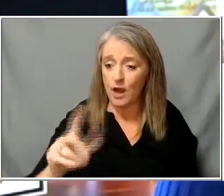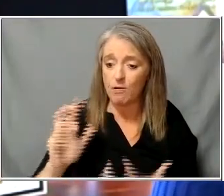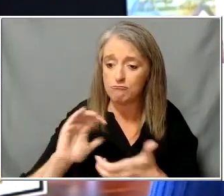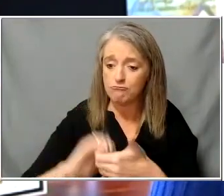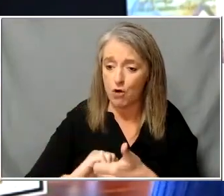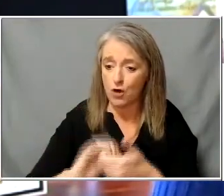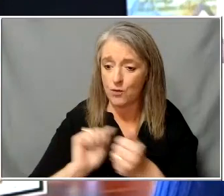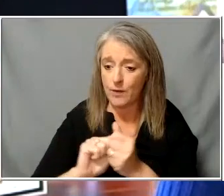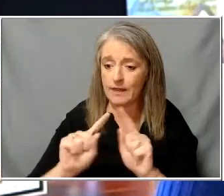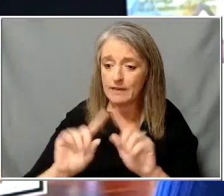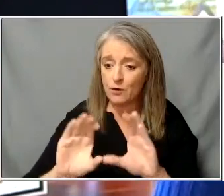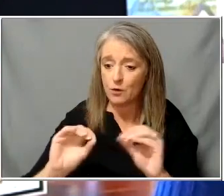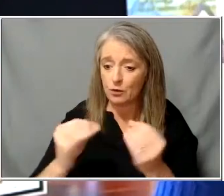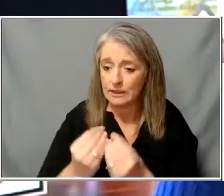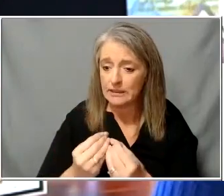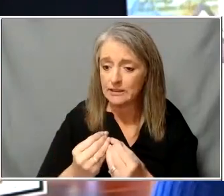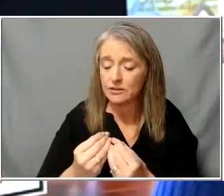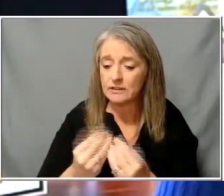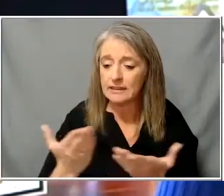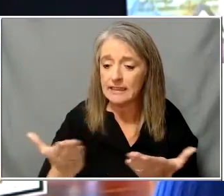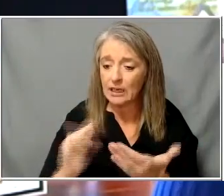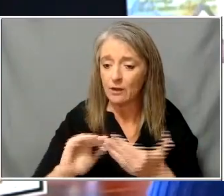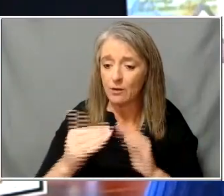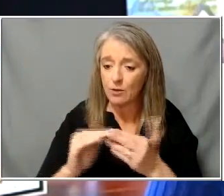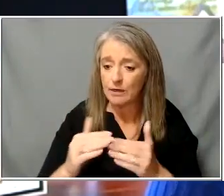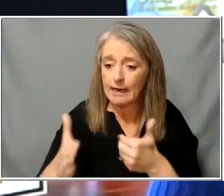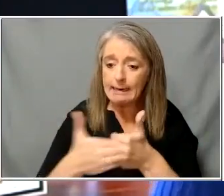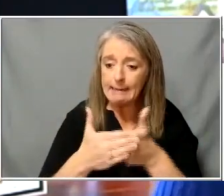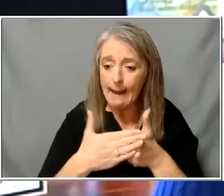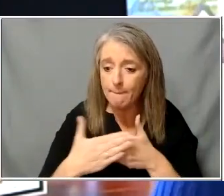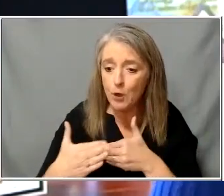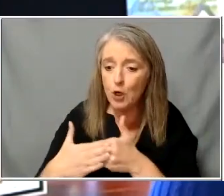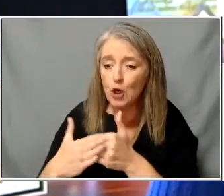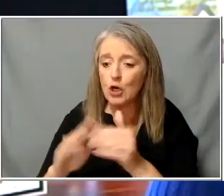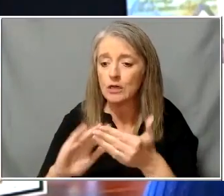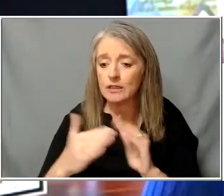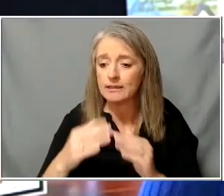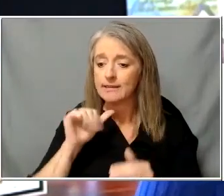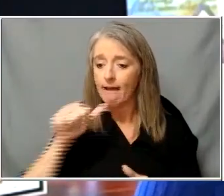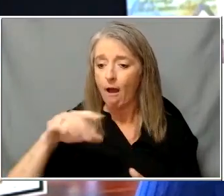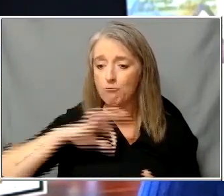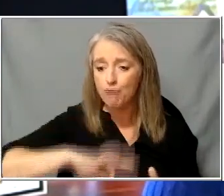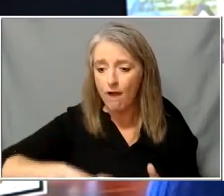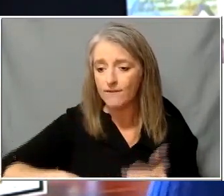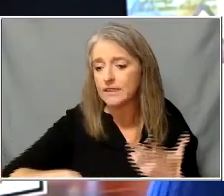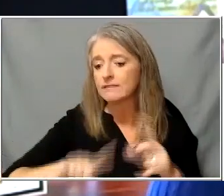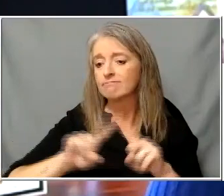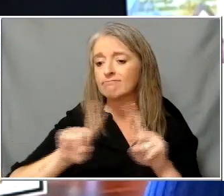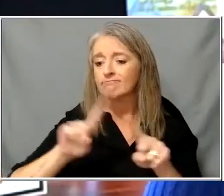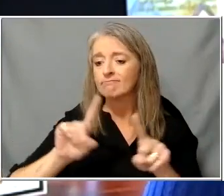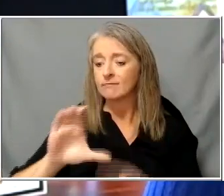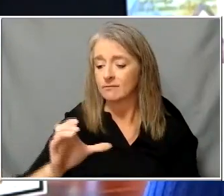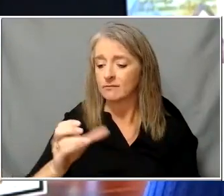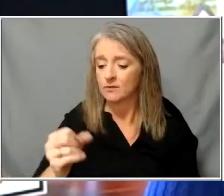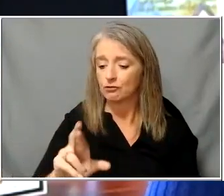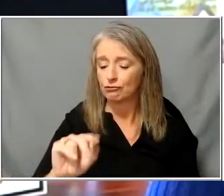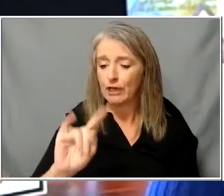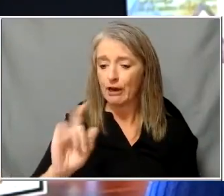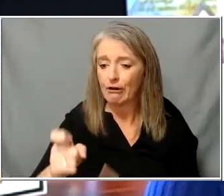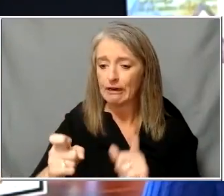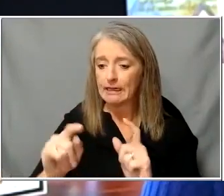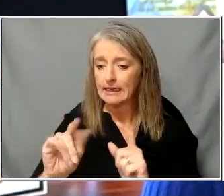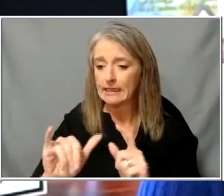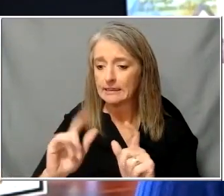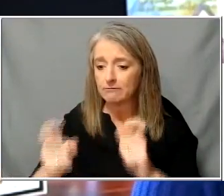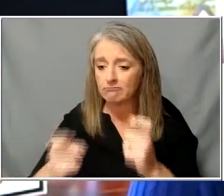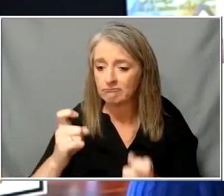different organizations that are here in the community, neighborhood organizations, nonprofits, different charities, different things